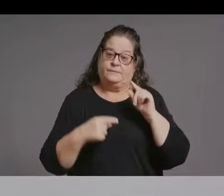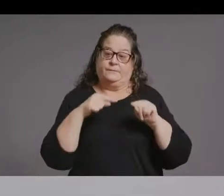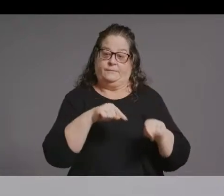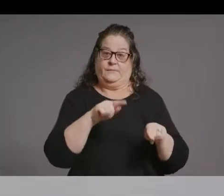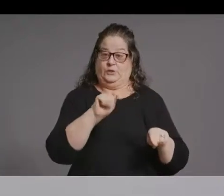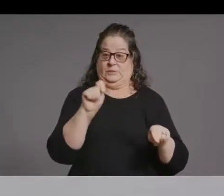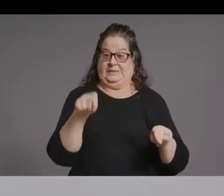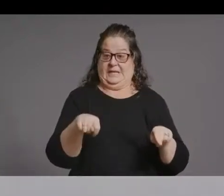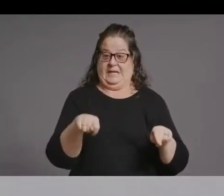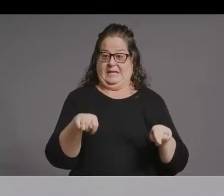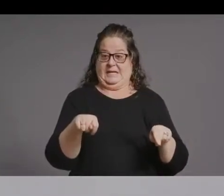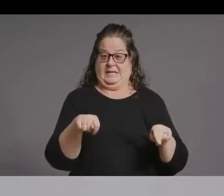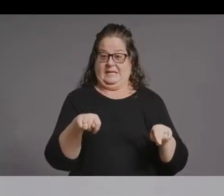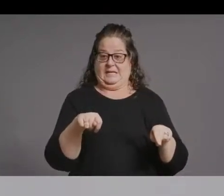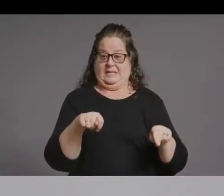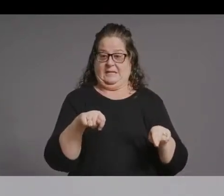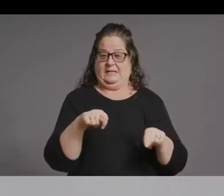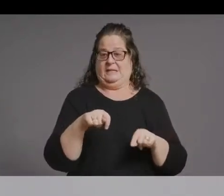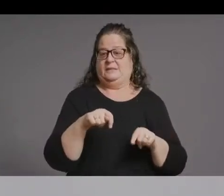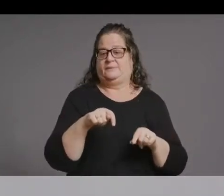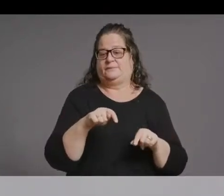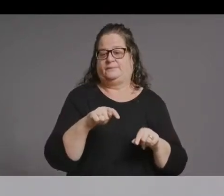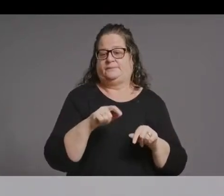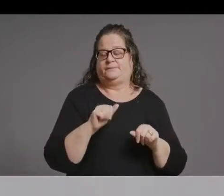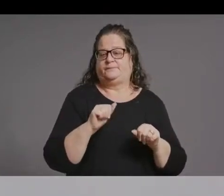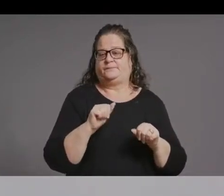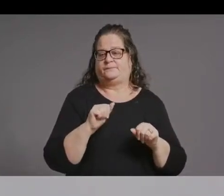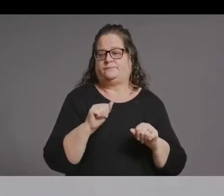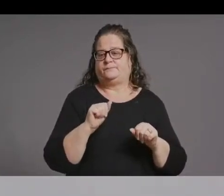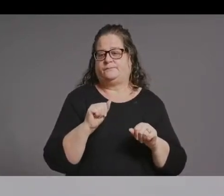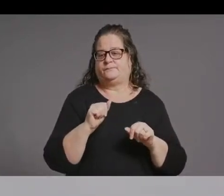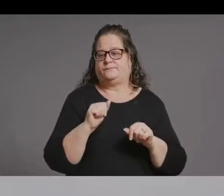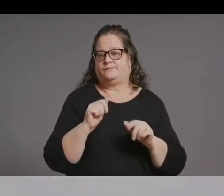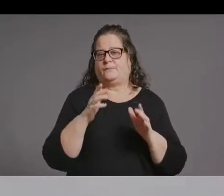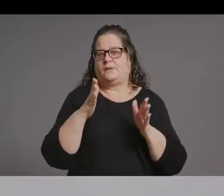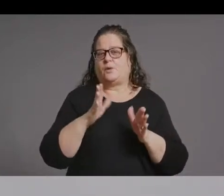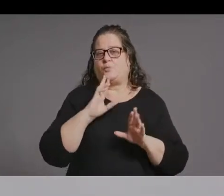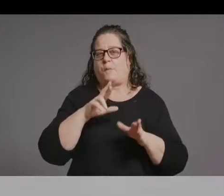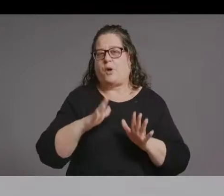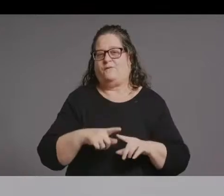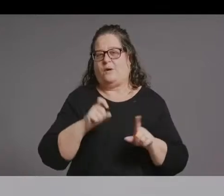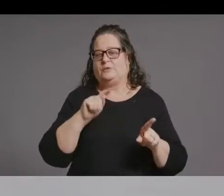I don't hear you. Hi. Oh, there you are. I'm right here. Just head down mute real quick.